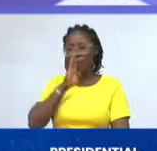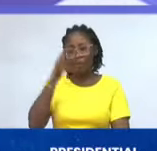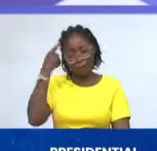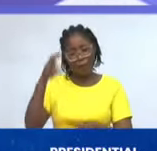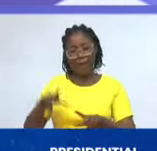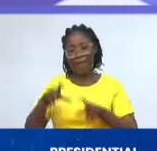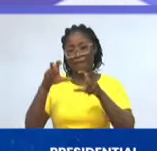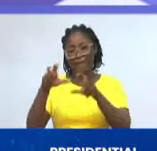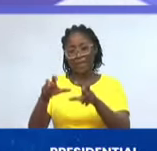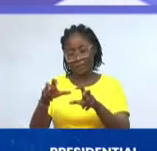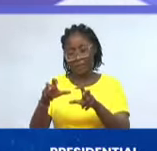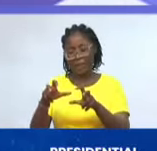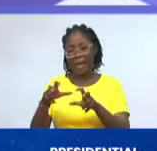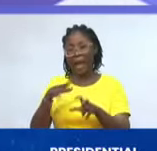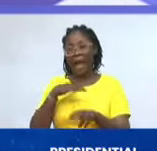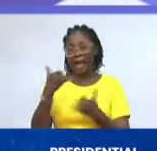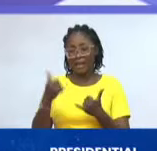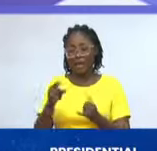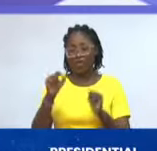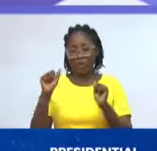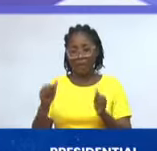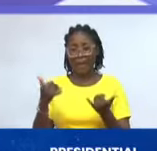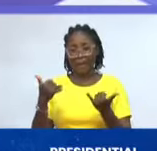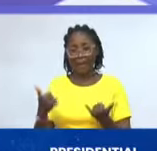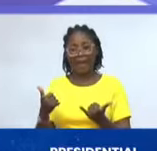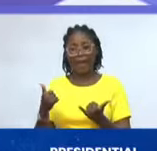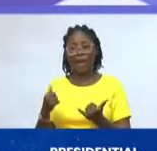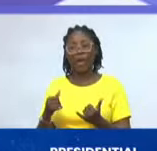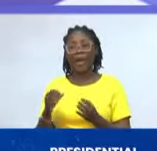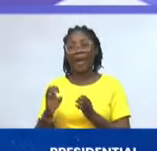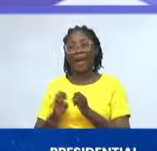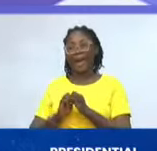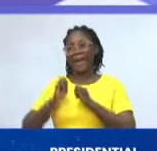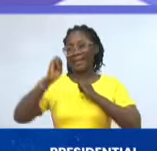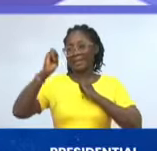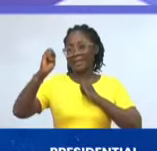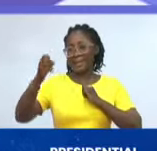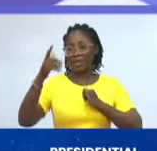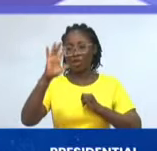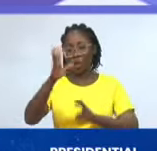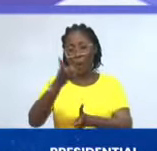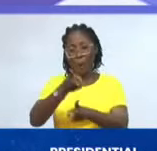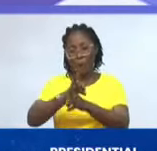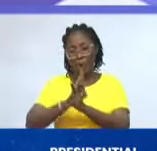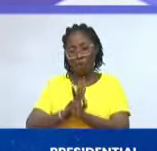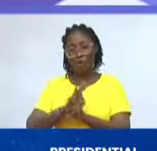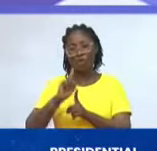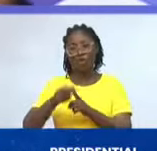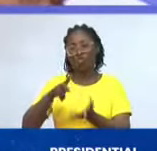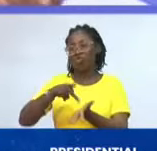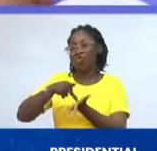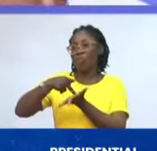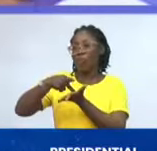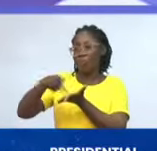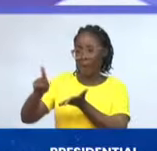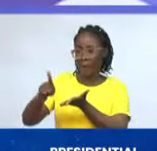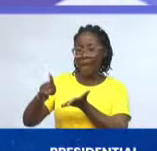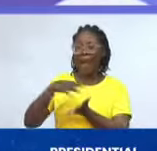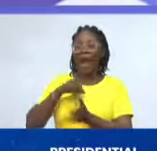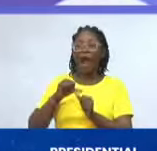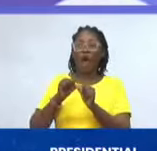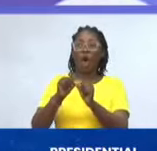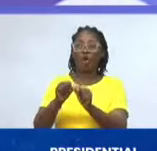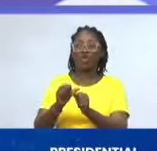lenders on how you can now stretch the borrowing to be able to pay and be able to continue growing the